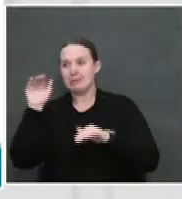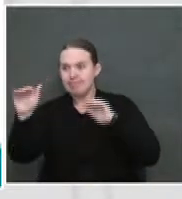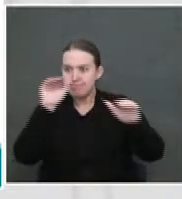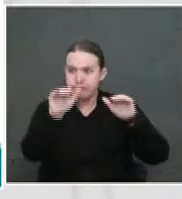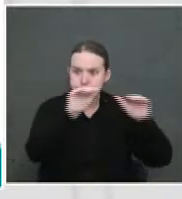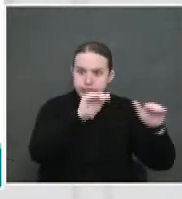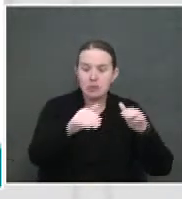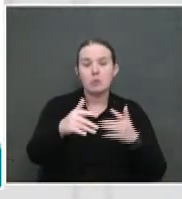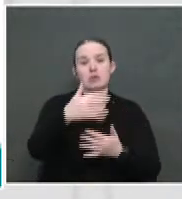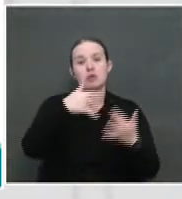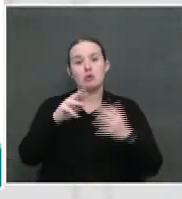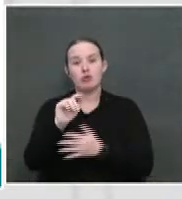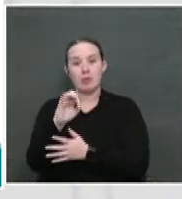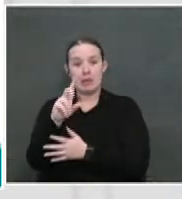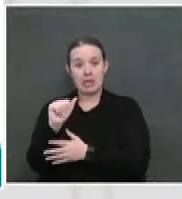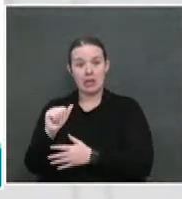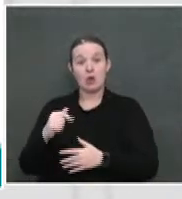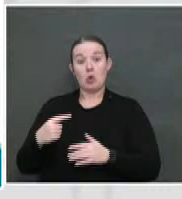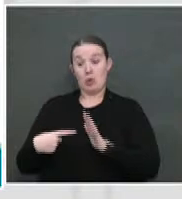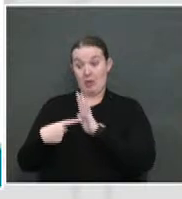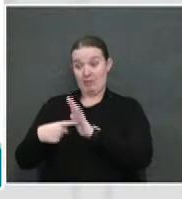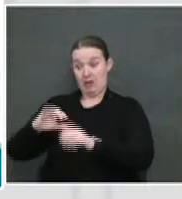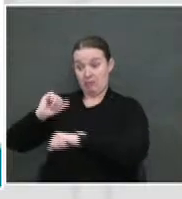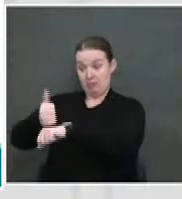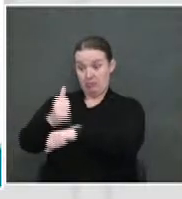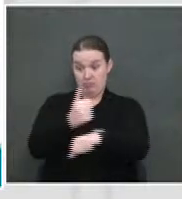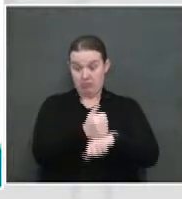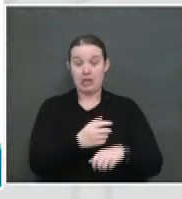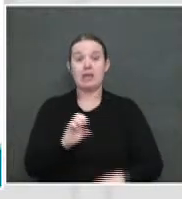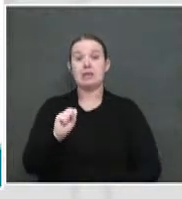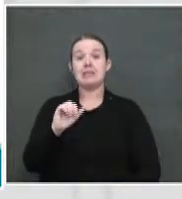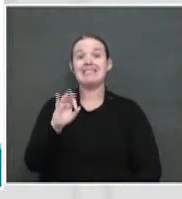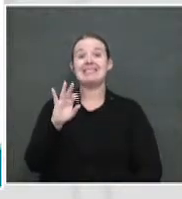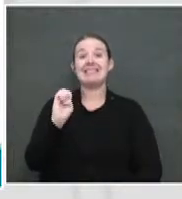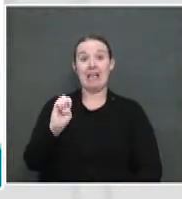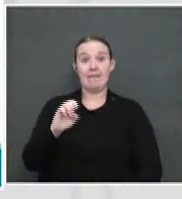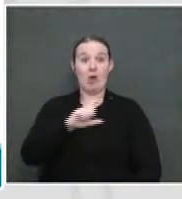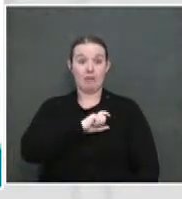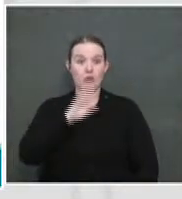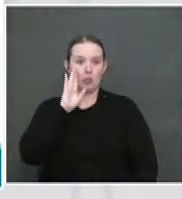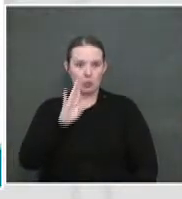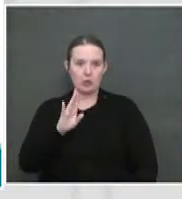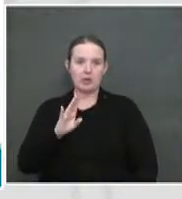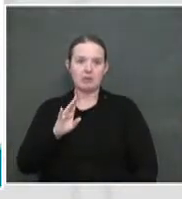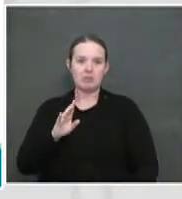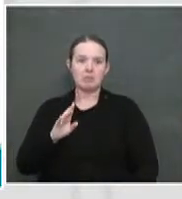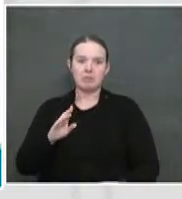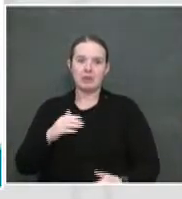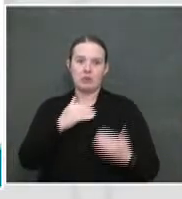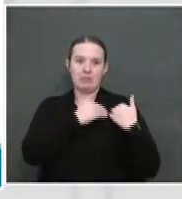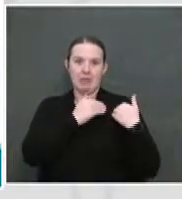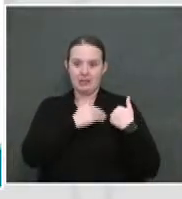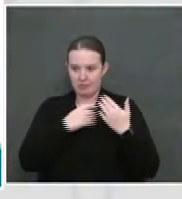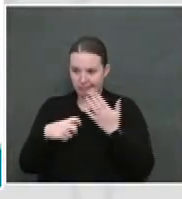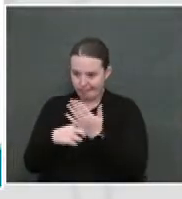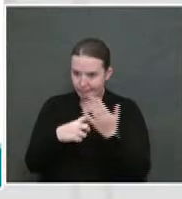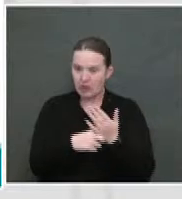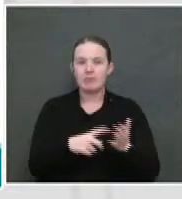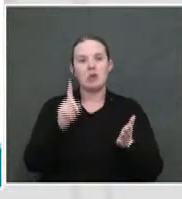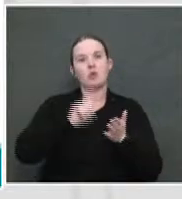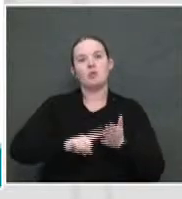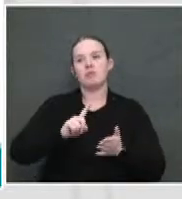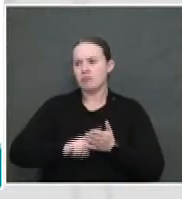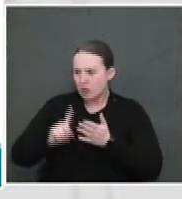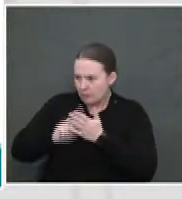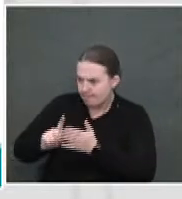and once restricted parking signage is installed, SAFE officers would take the primary responsibility for initial enforcement. It would become a regular